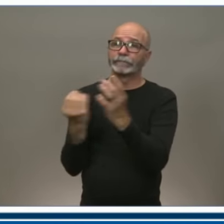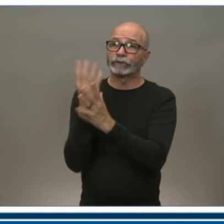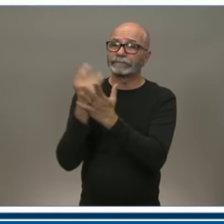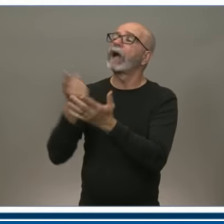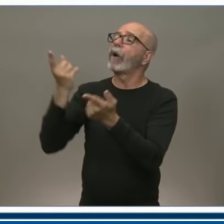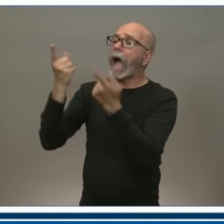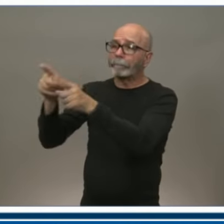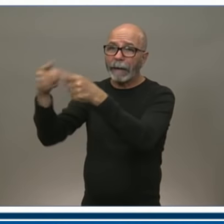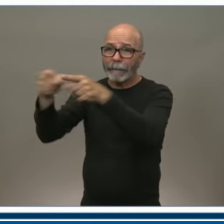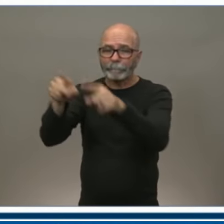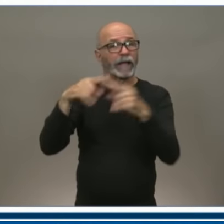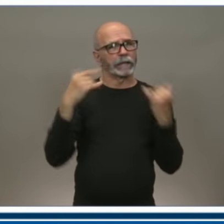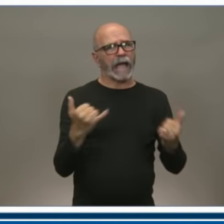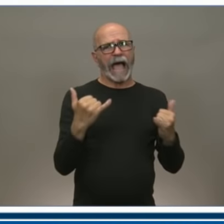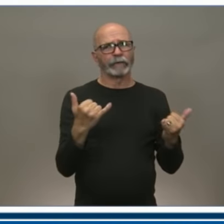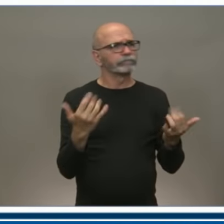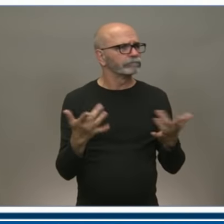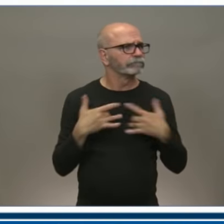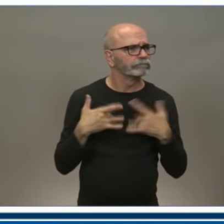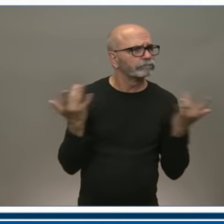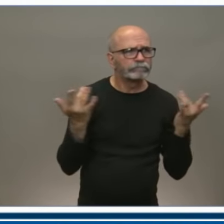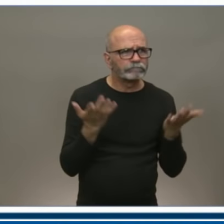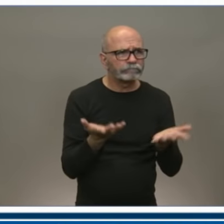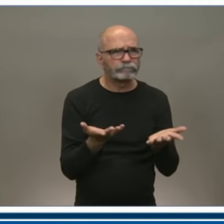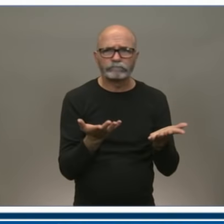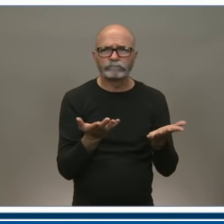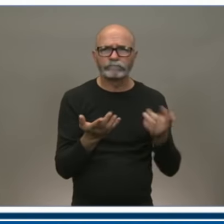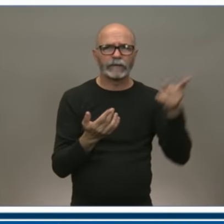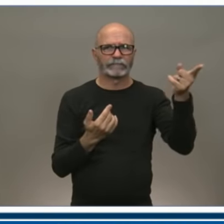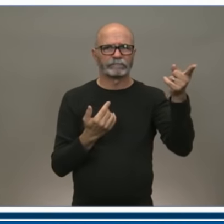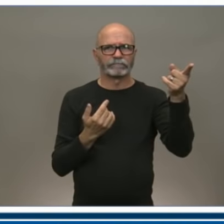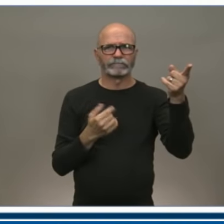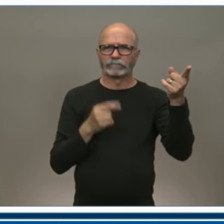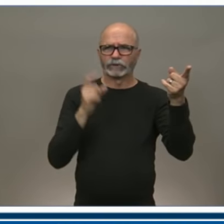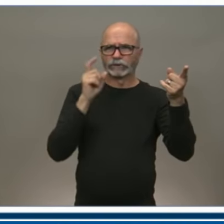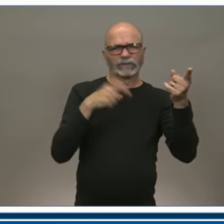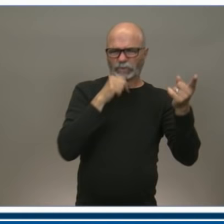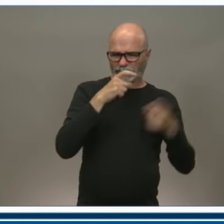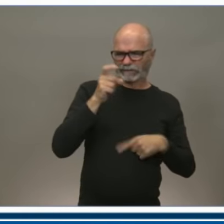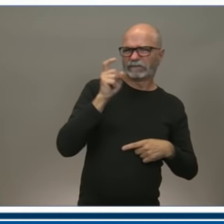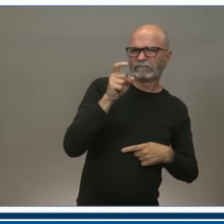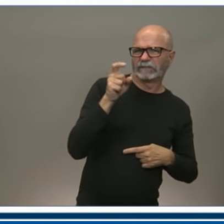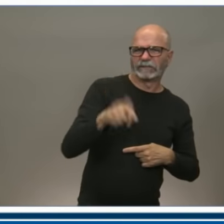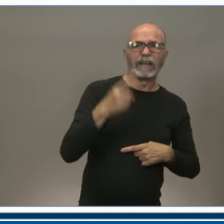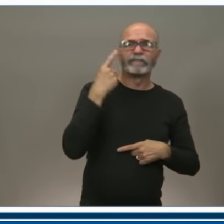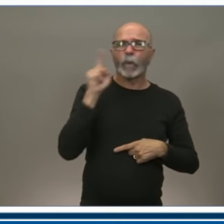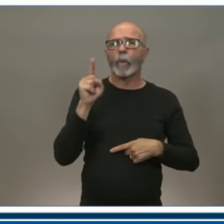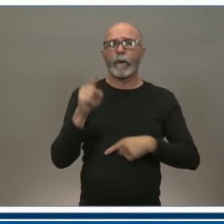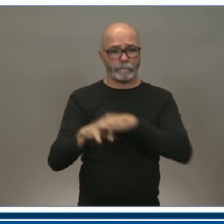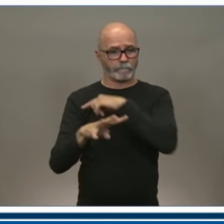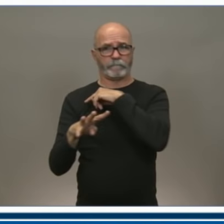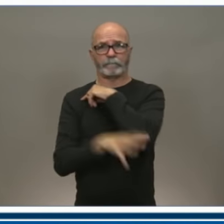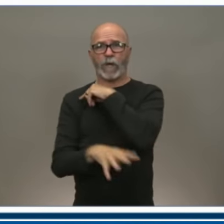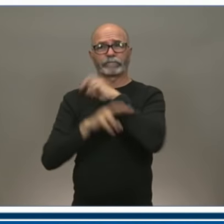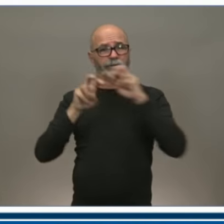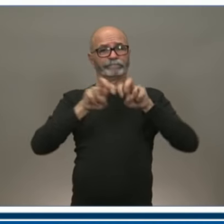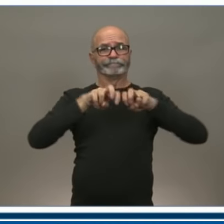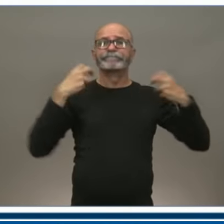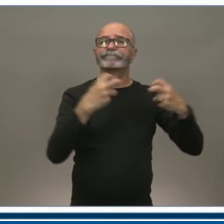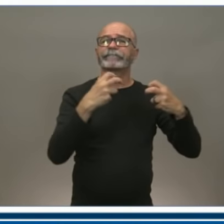it's appropriate to not have some form of a fall sitting where the government's response to COVID can be